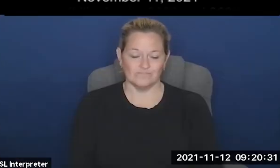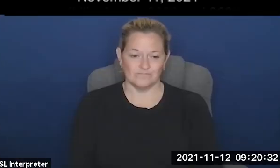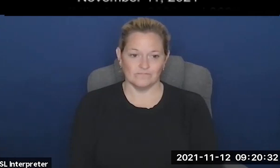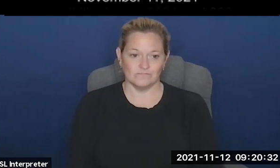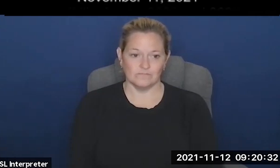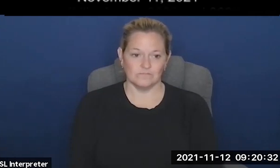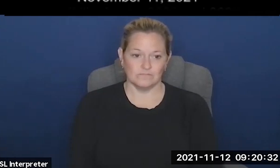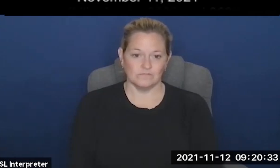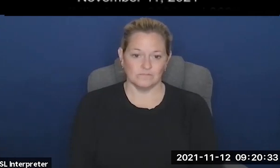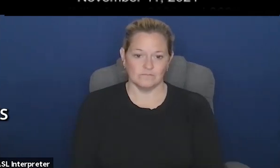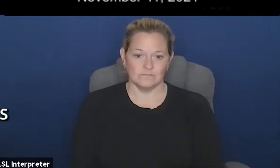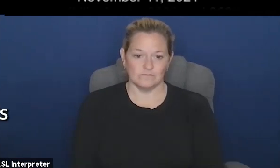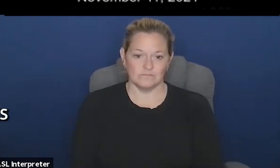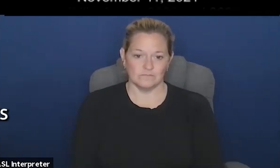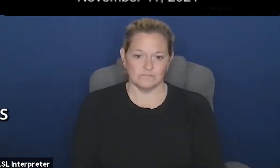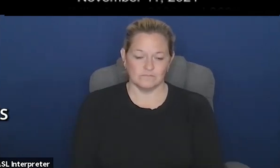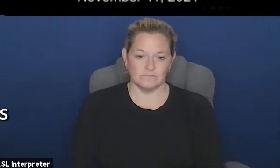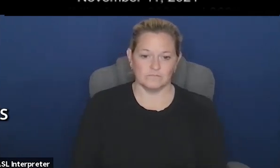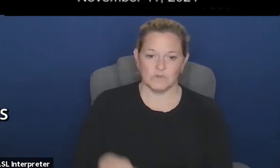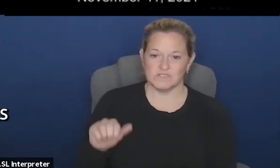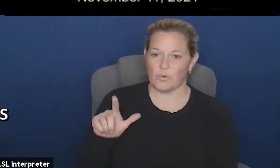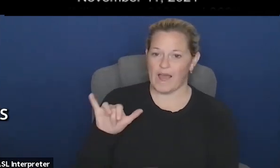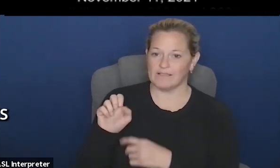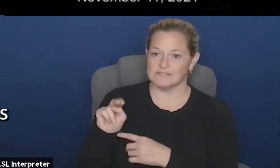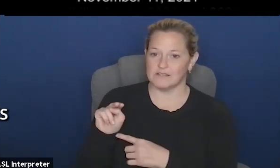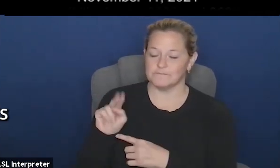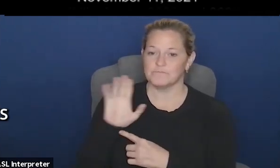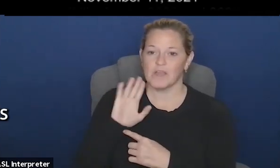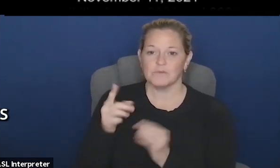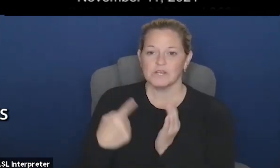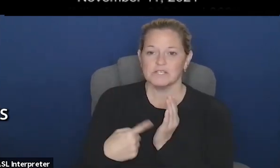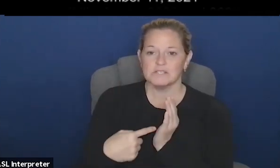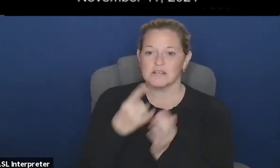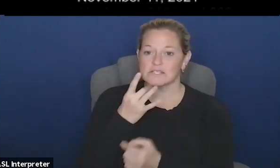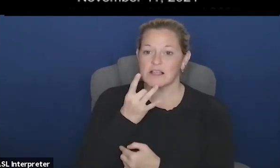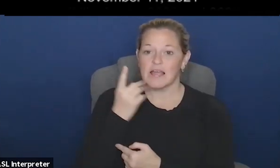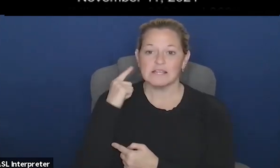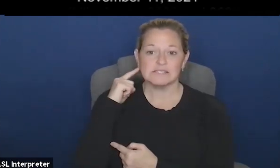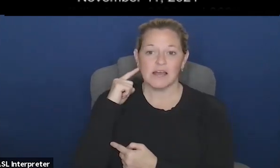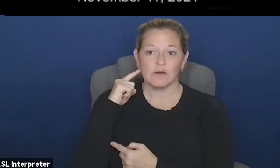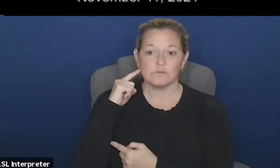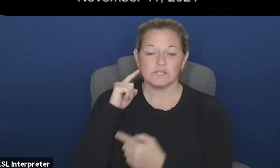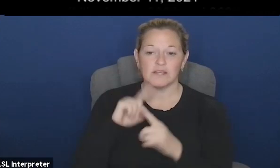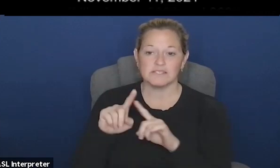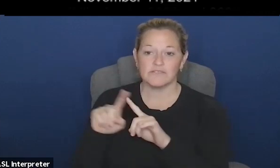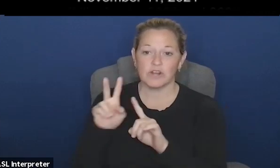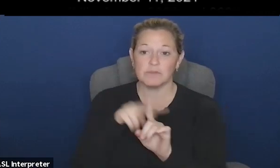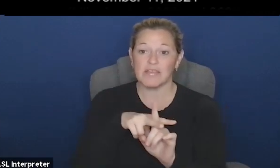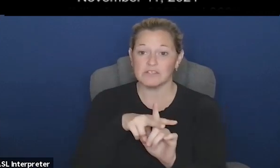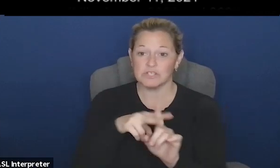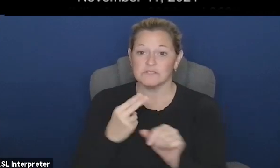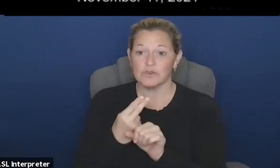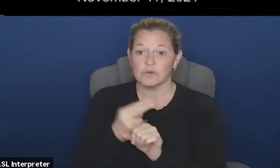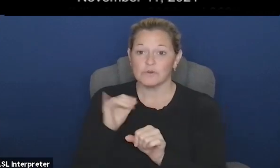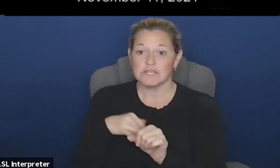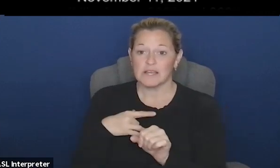Okay, so I'm going to talk a little bit about LightSound at various events that we've used the LightSound at. And so I think the image